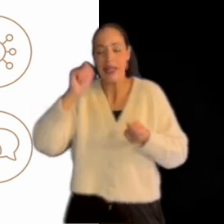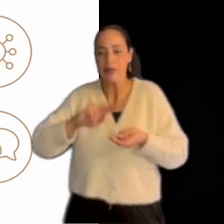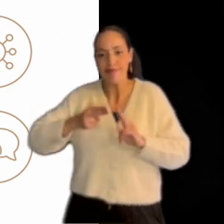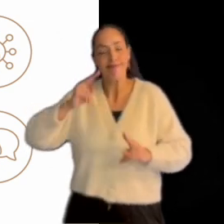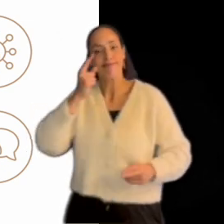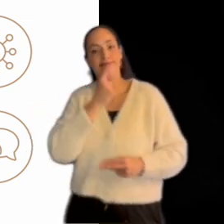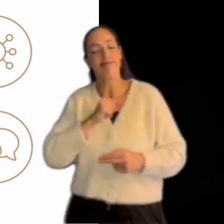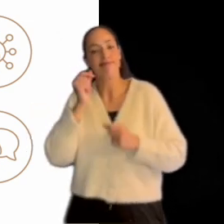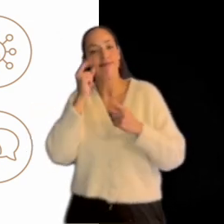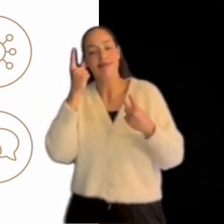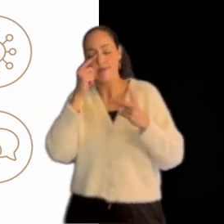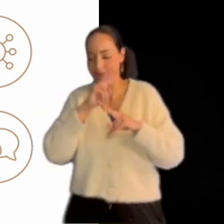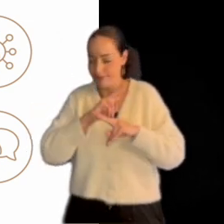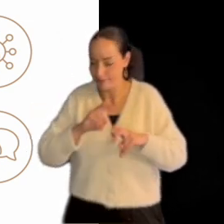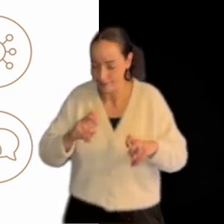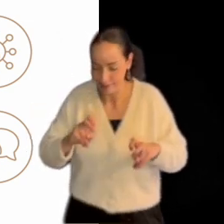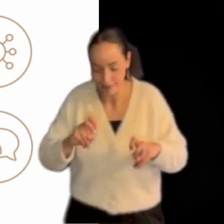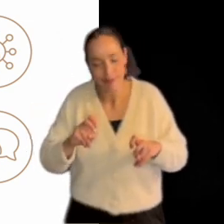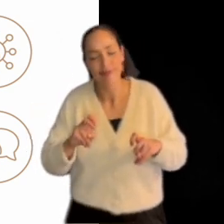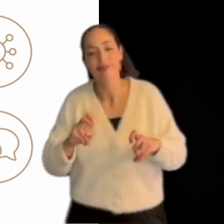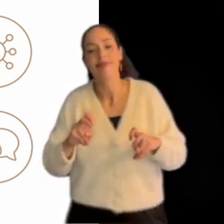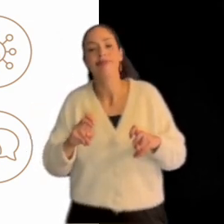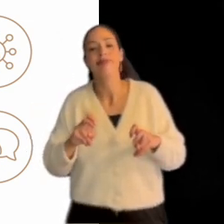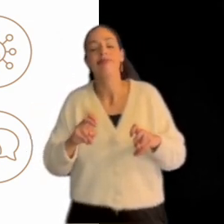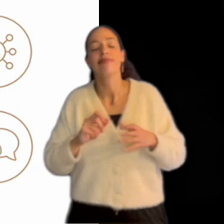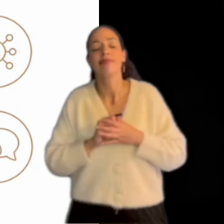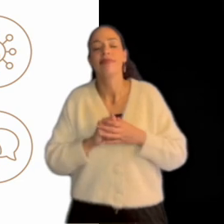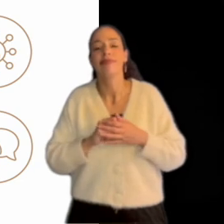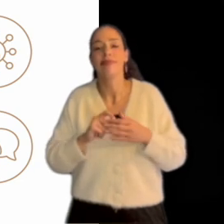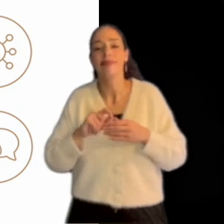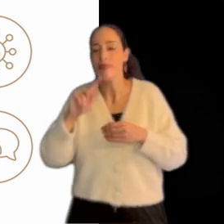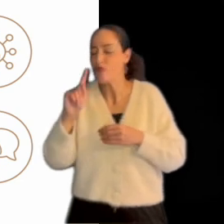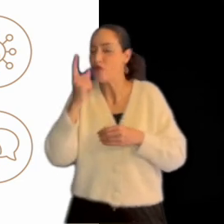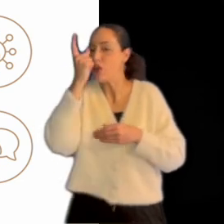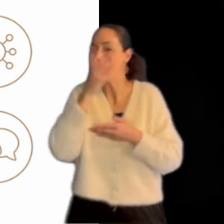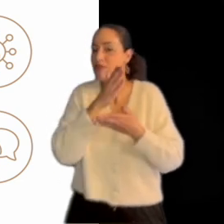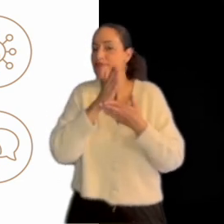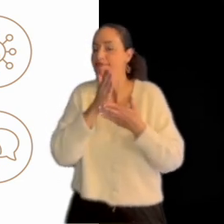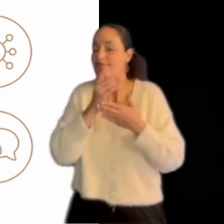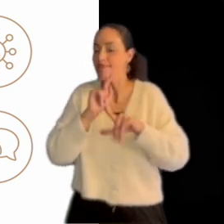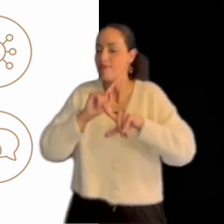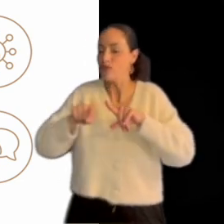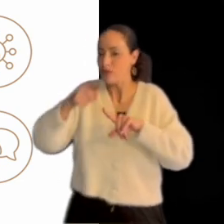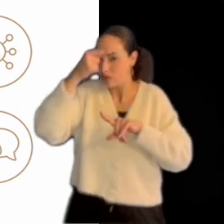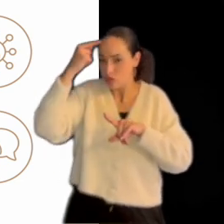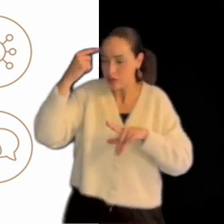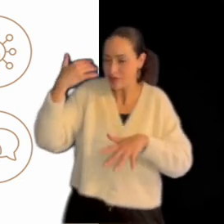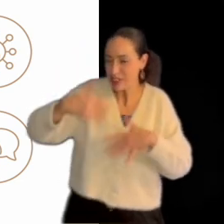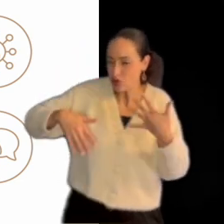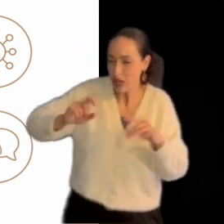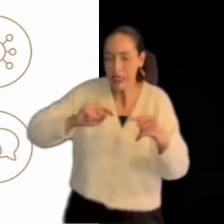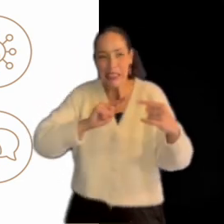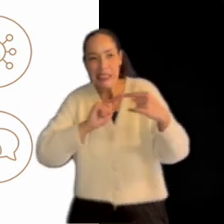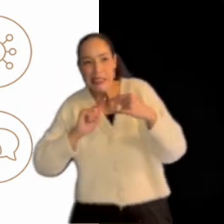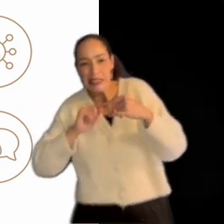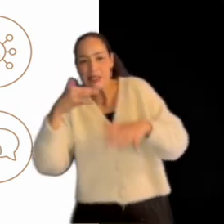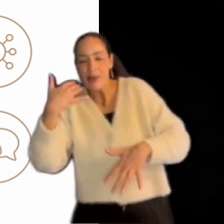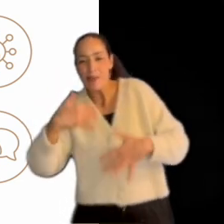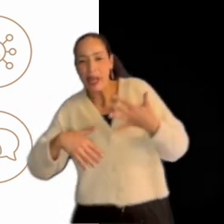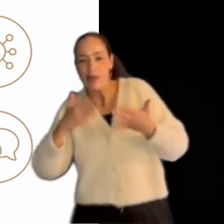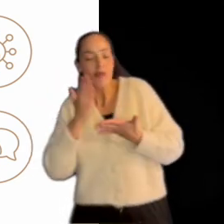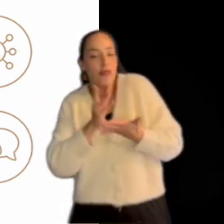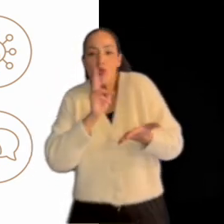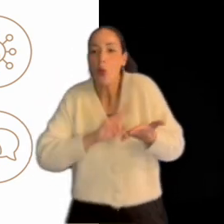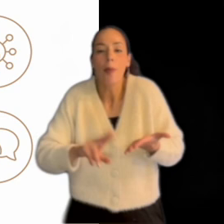struggle, adversity and pain were in fact normal. In chapter 2, we discussed the effectiveness of recognising and reframing behaviours as